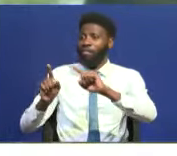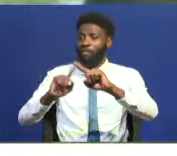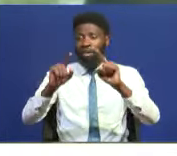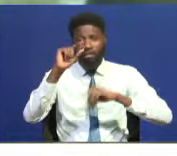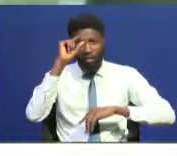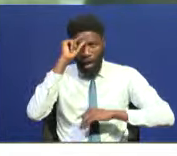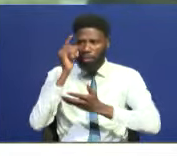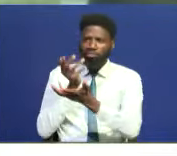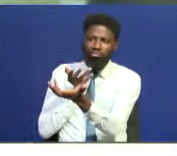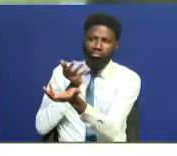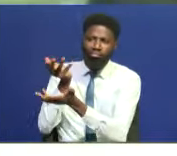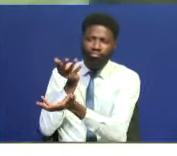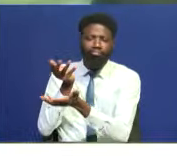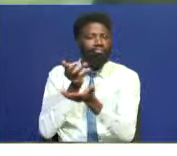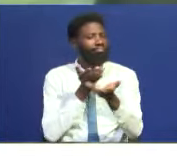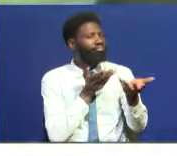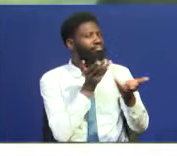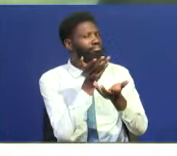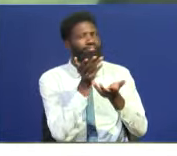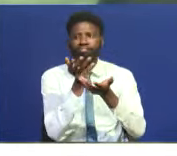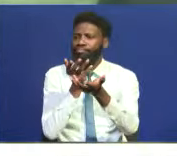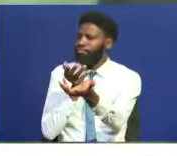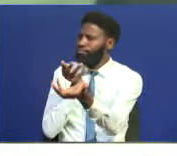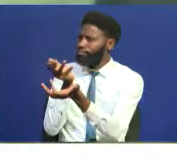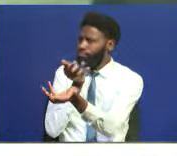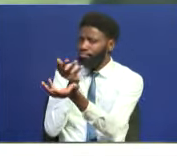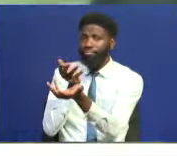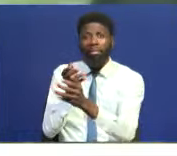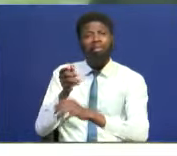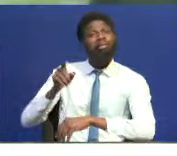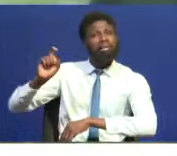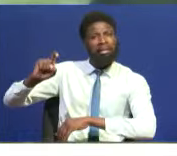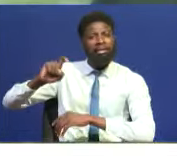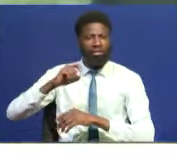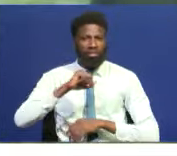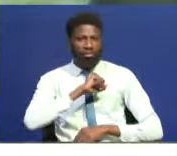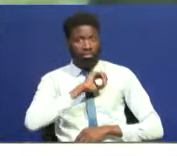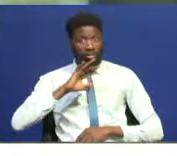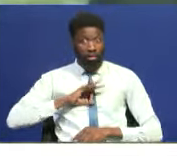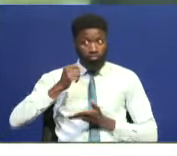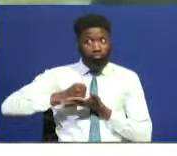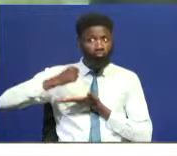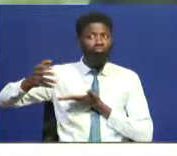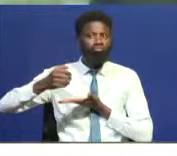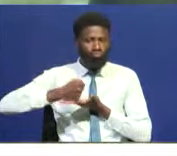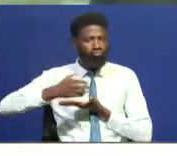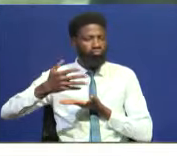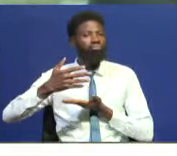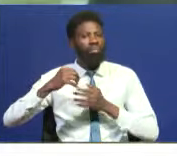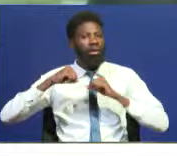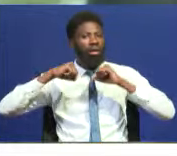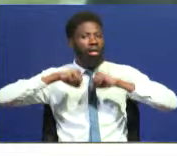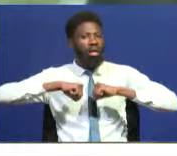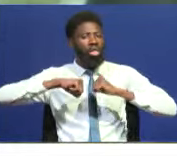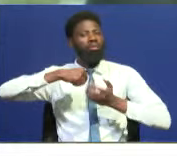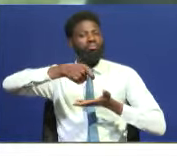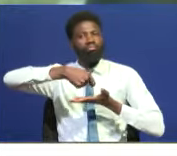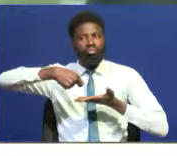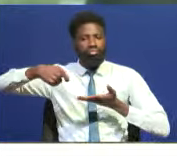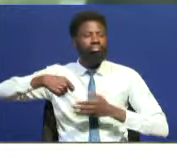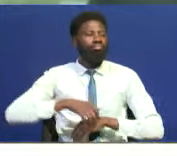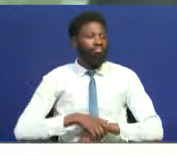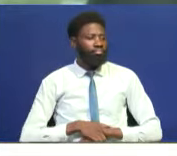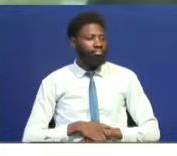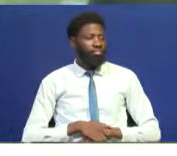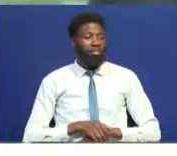high demand for labor through initiating negotiation of bilateral labor agreements or memorandum of understanding